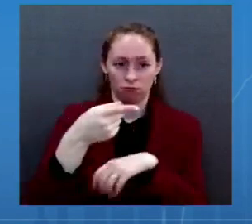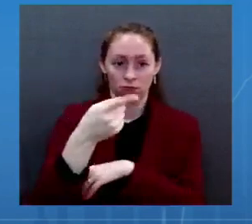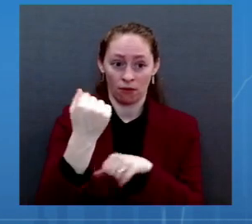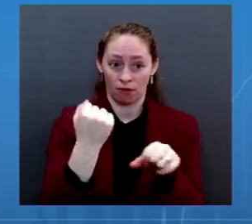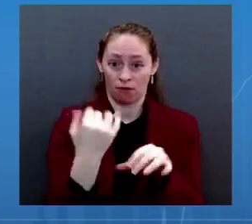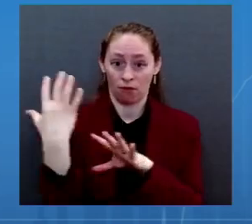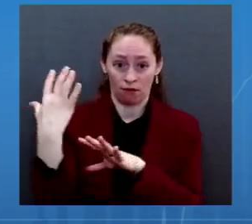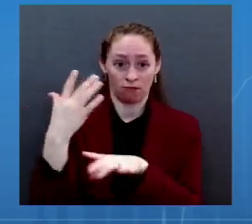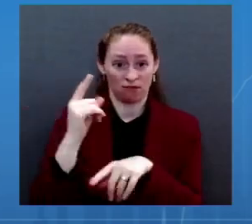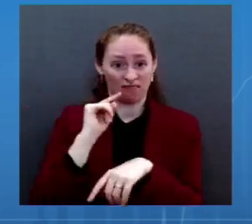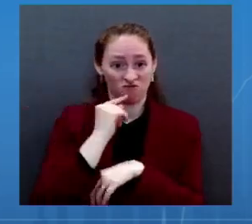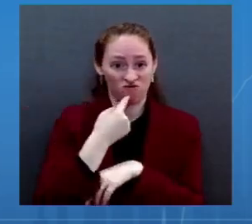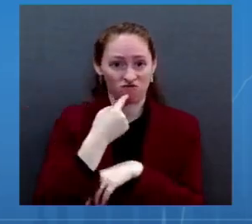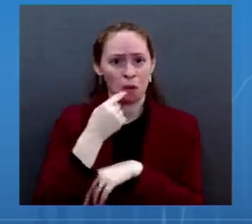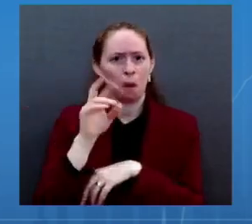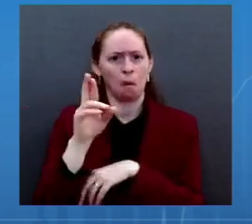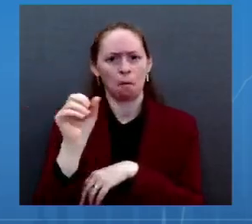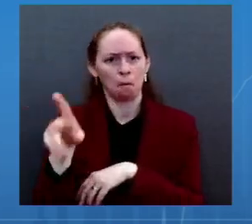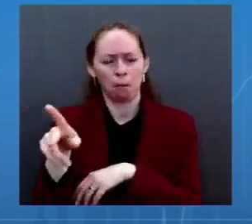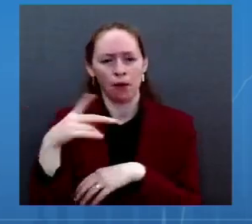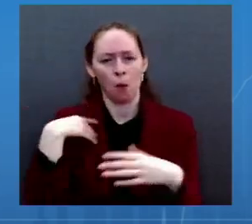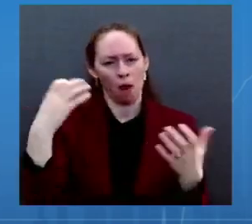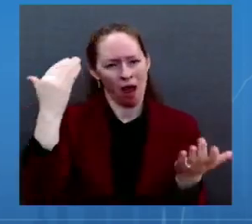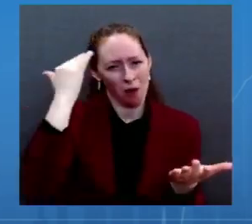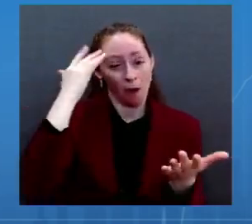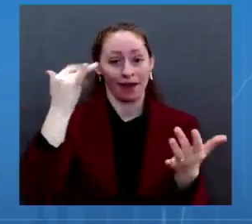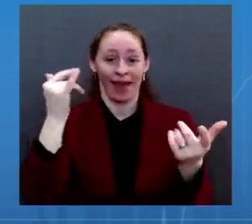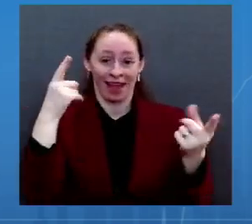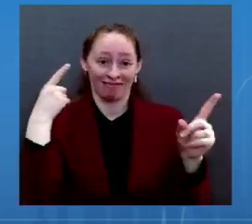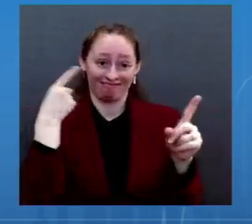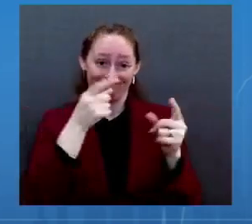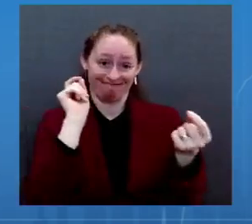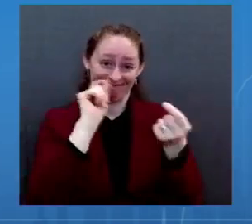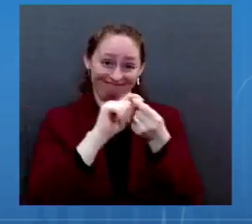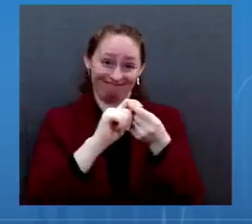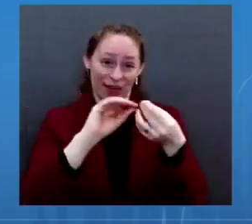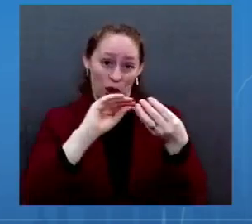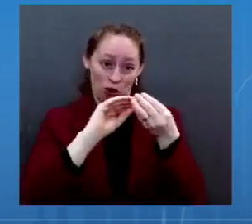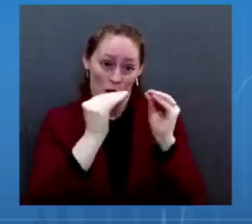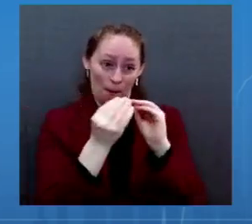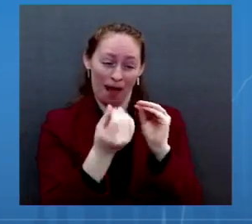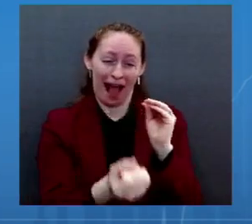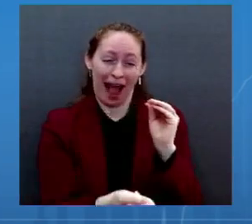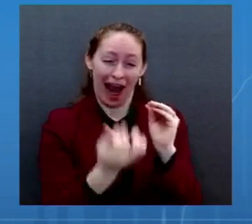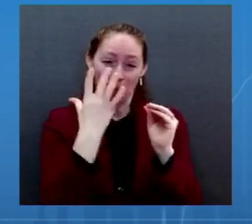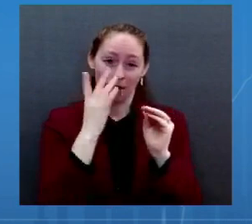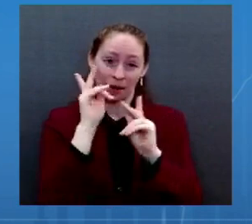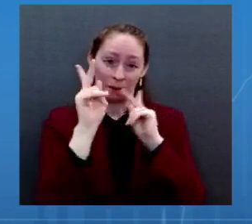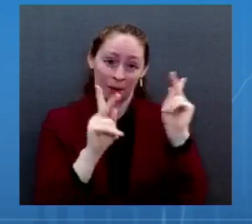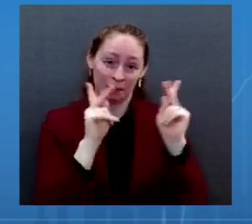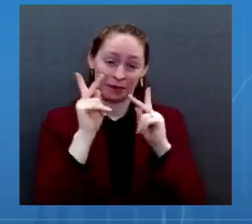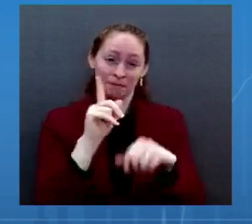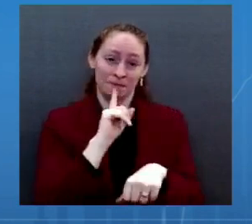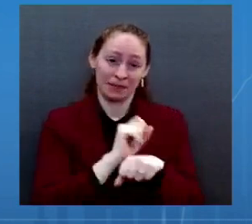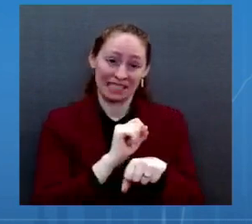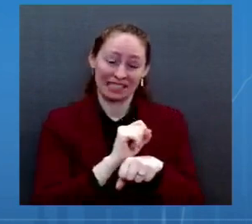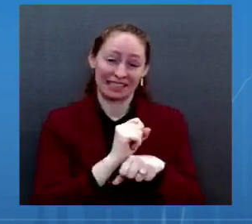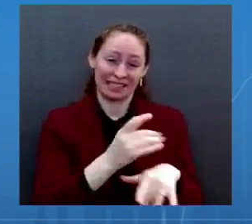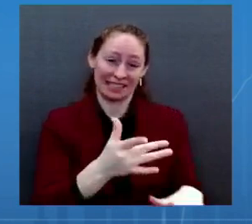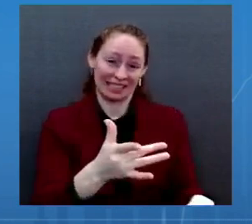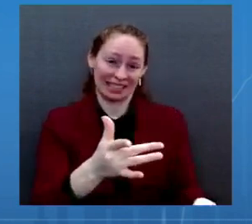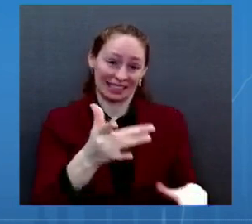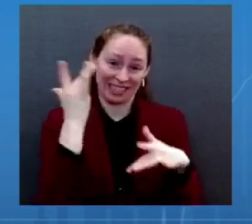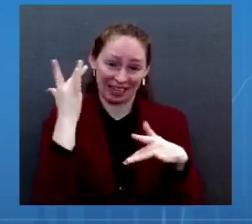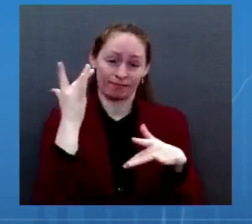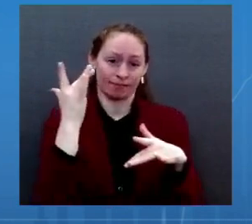indicator because the severity of disease and healthcare infrastructure might lag behind what is happening in case counts. So we're thinking through all of that right